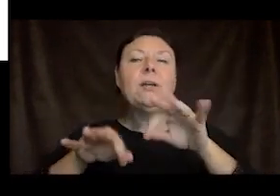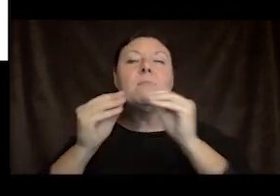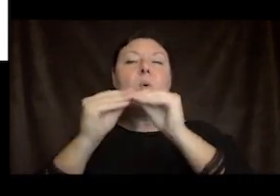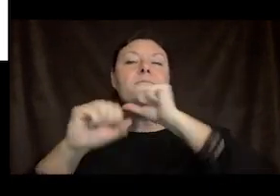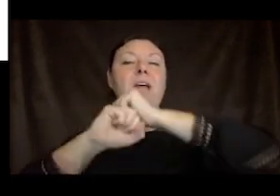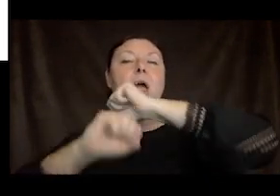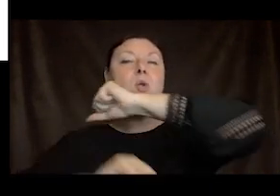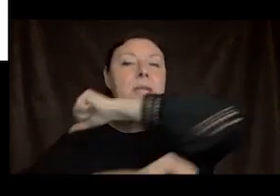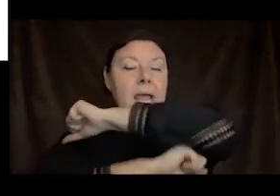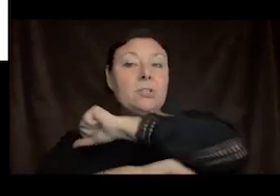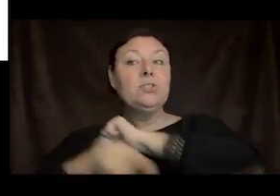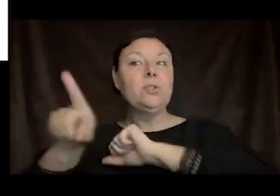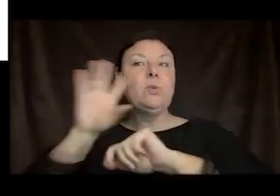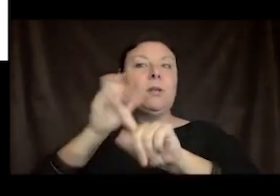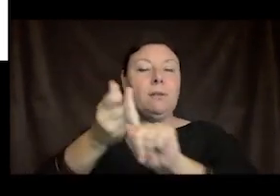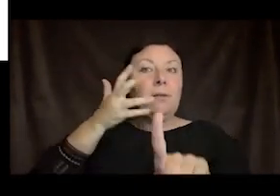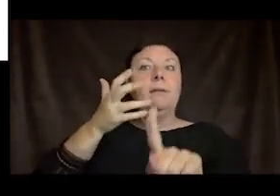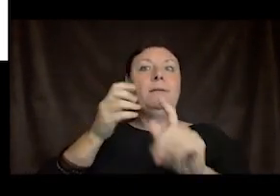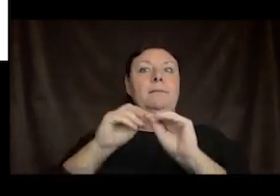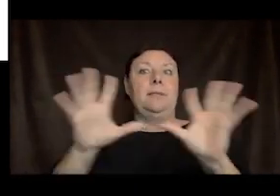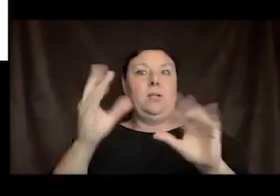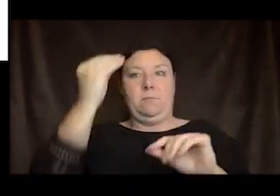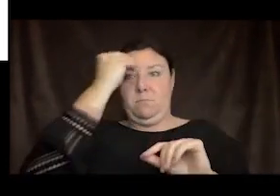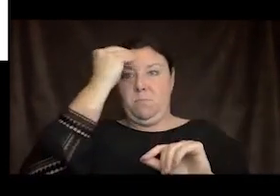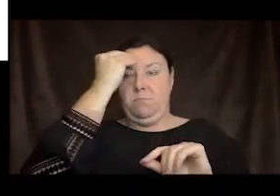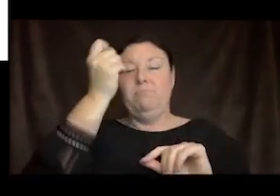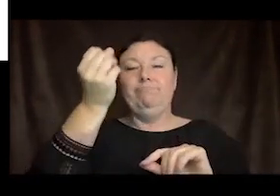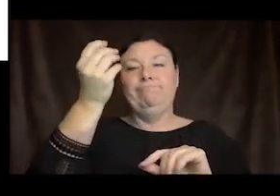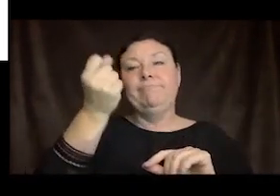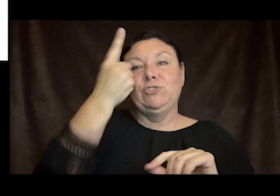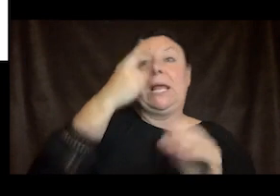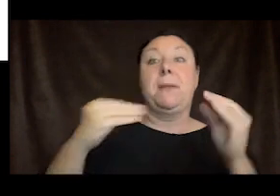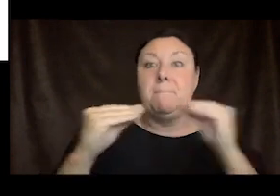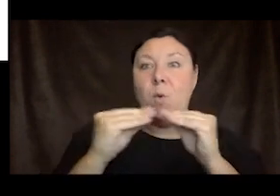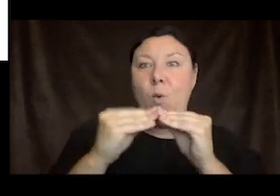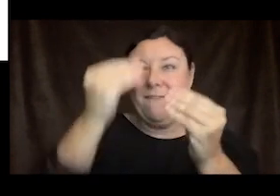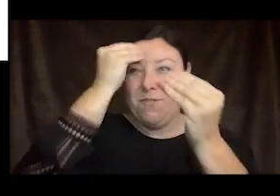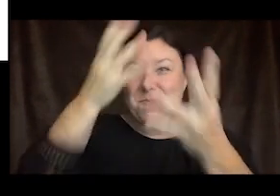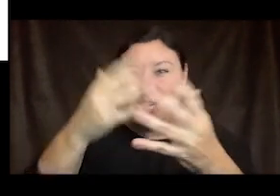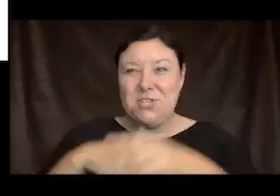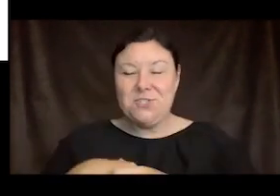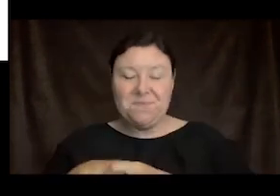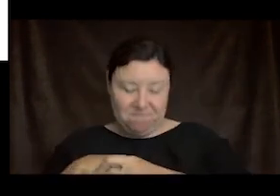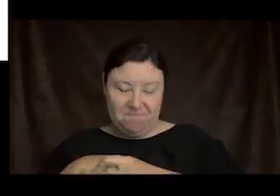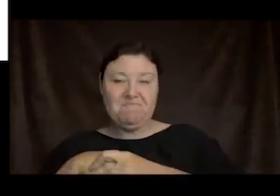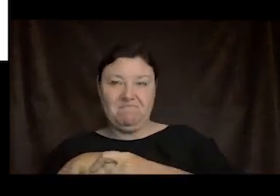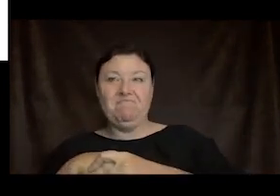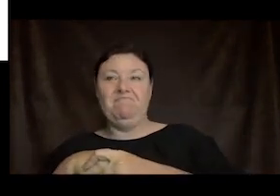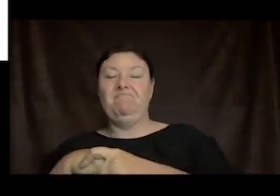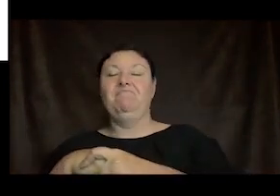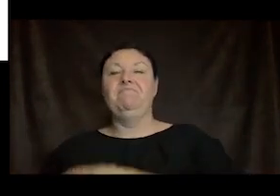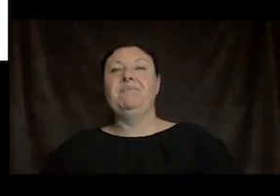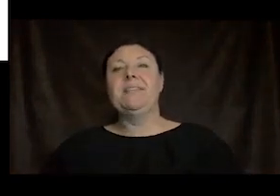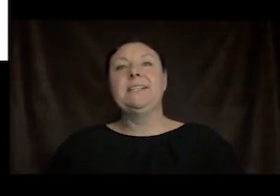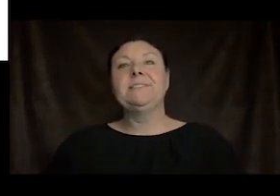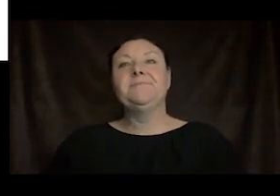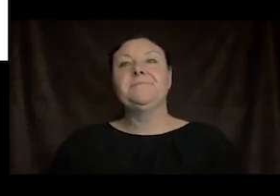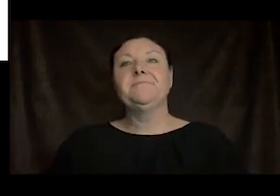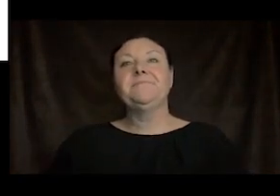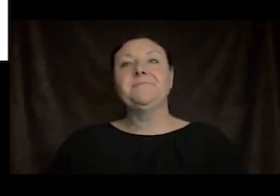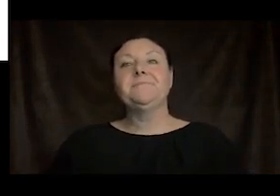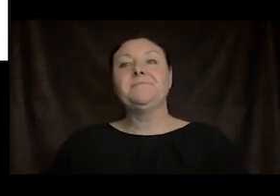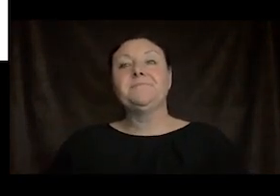also go back to that one because you'll be able to really see foundationally some things you need to think